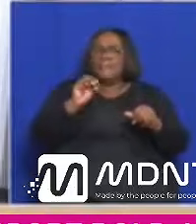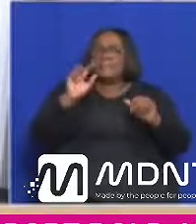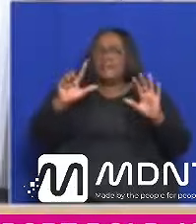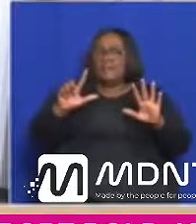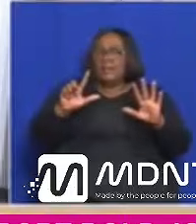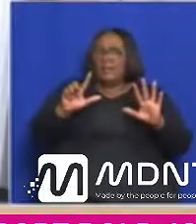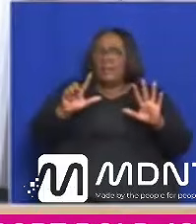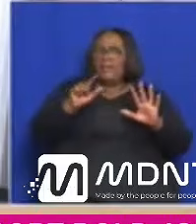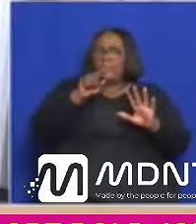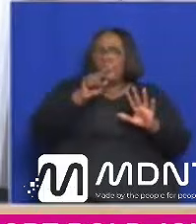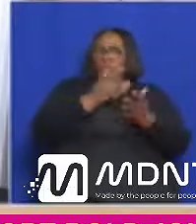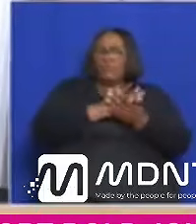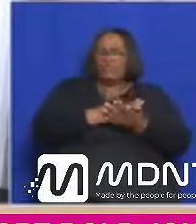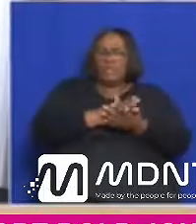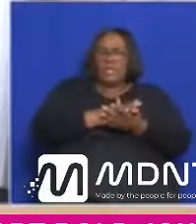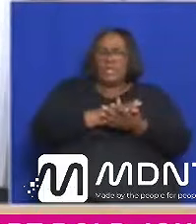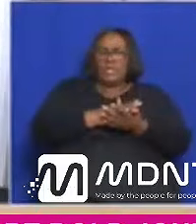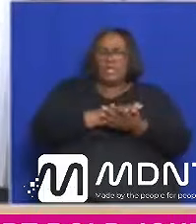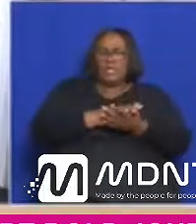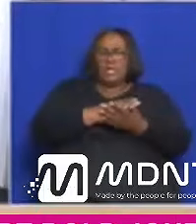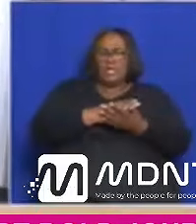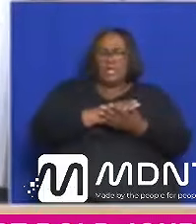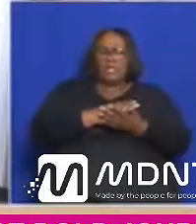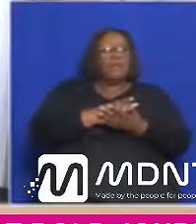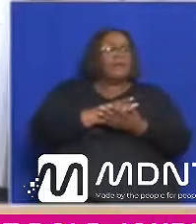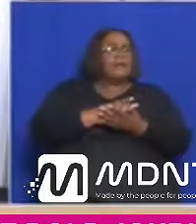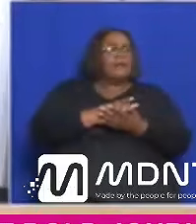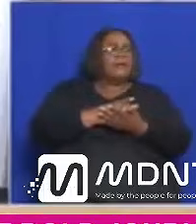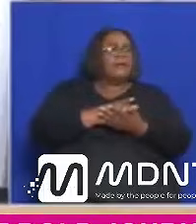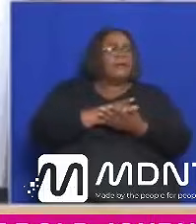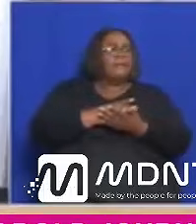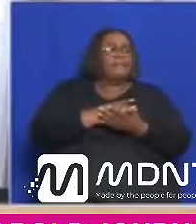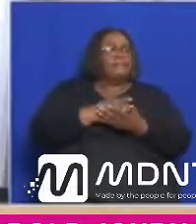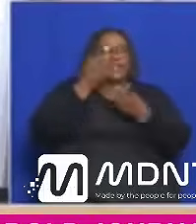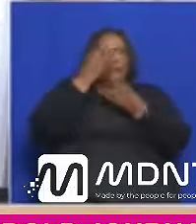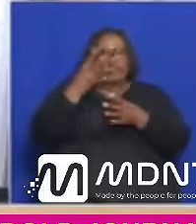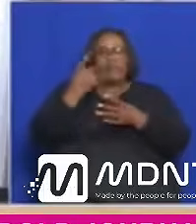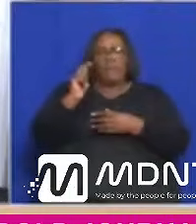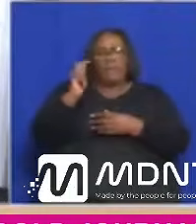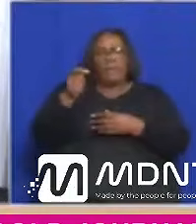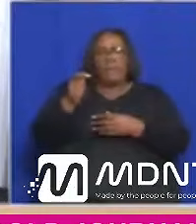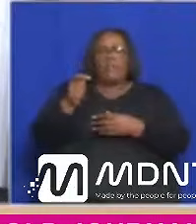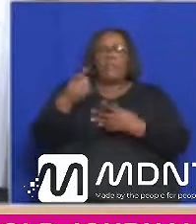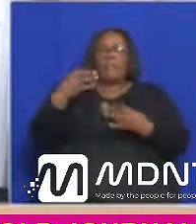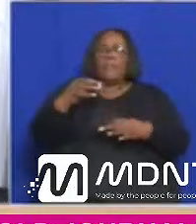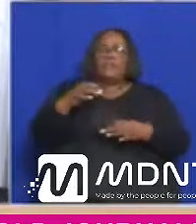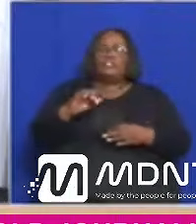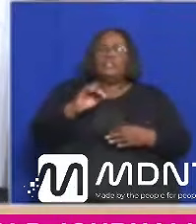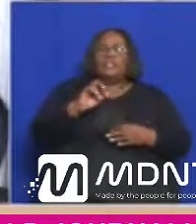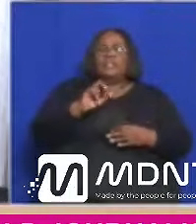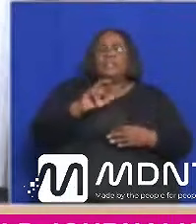a notification of payment, and that is at page 837. It's for 1